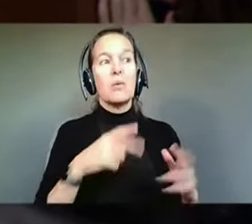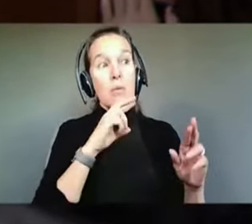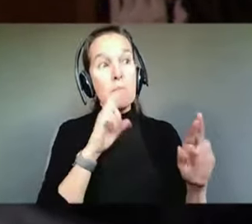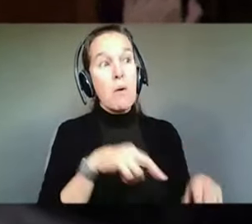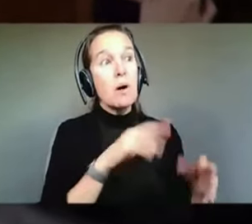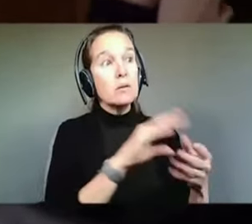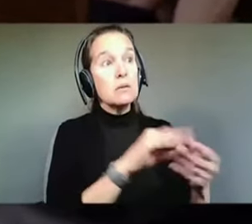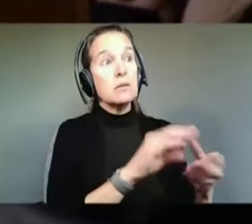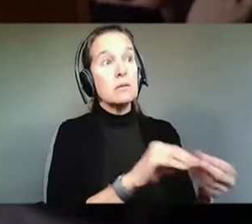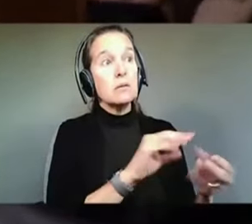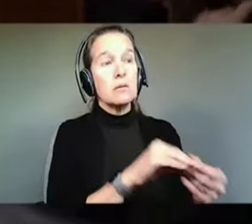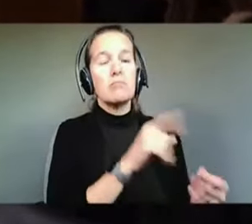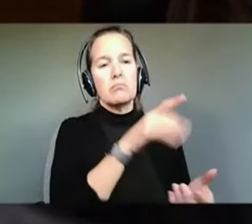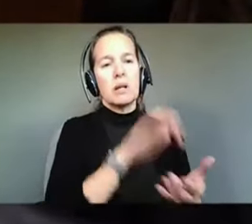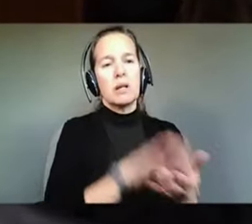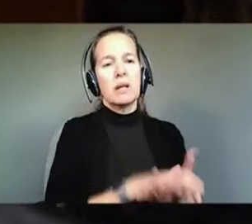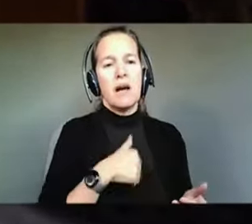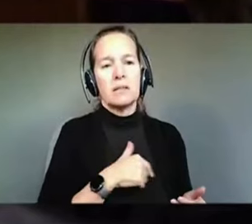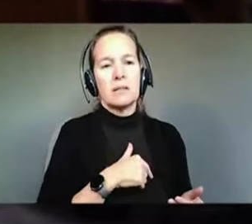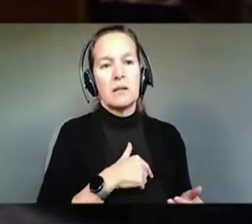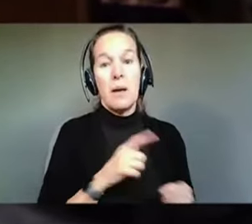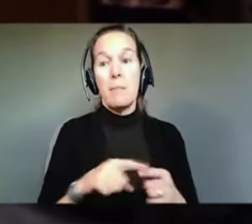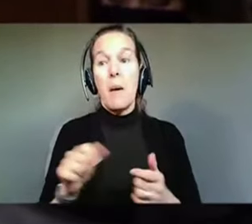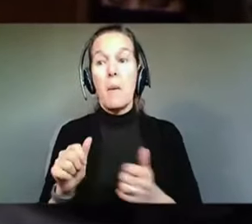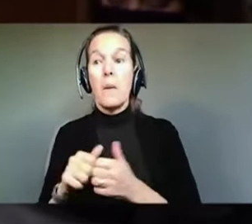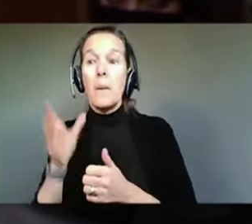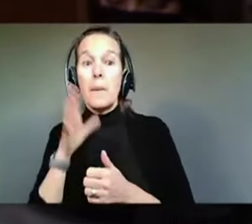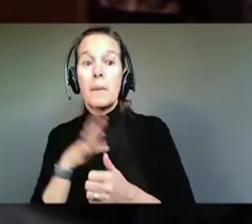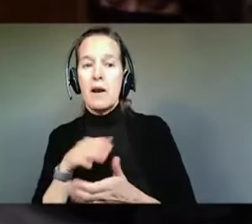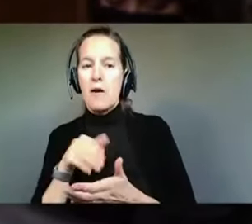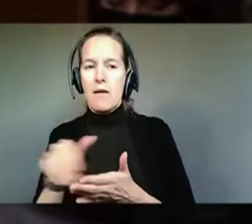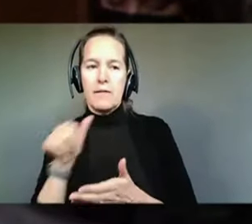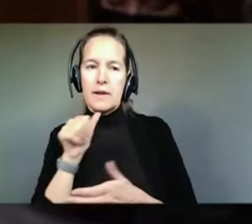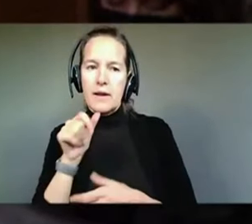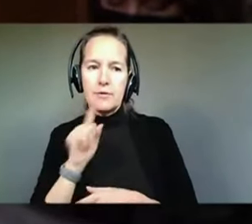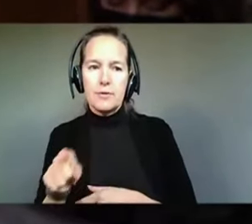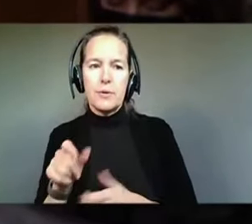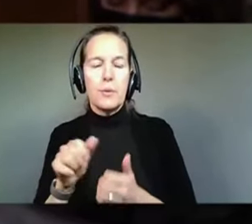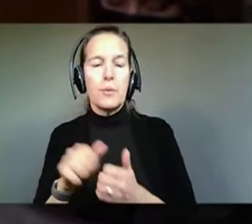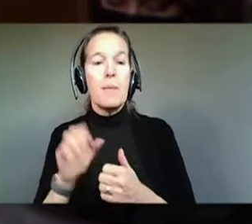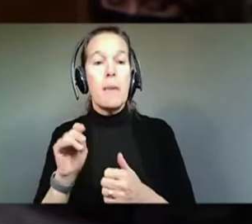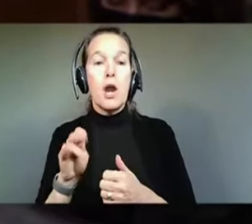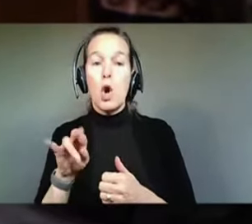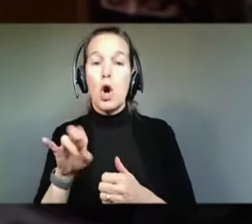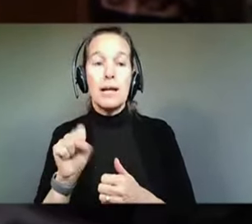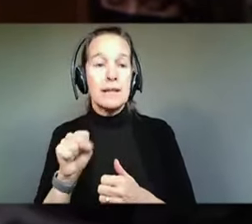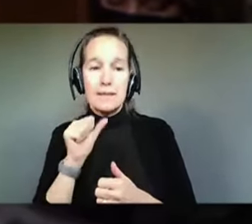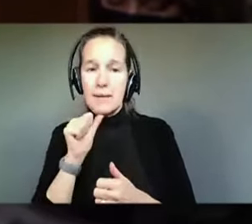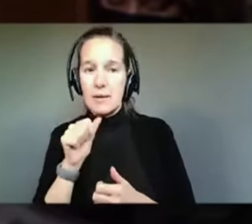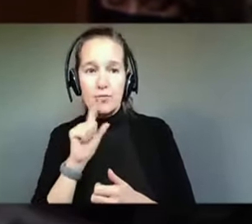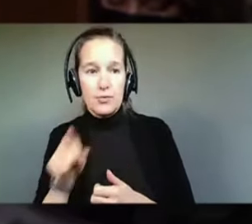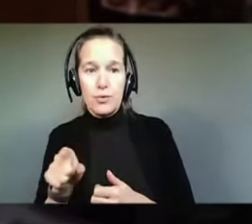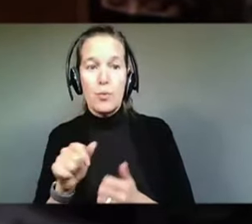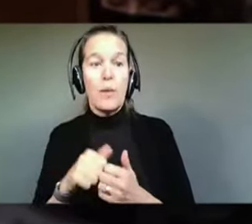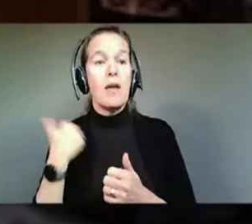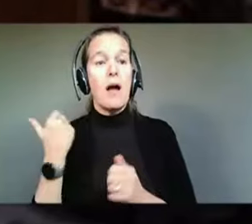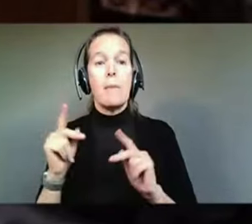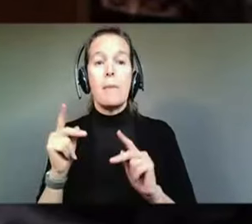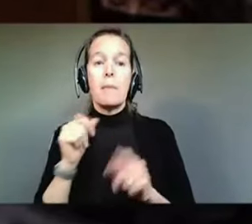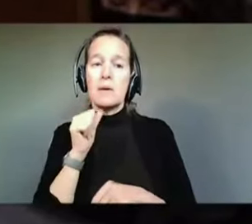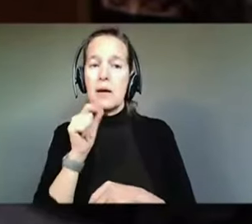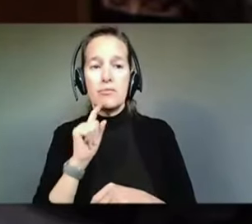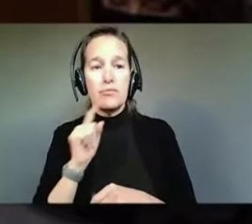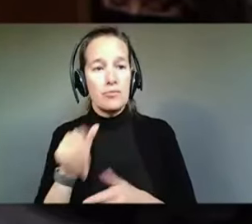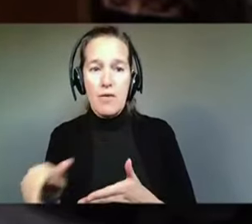so often, with women, that's not the case. With minorities, that's not the case. With young people, it's not the case. We've seen the similar phenomenon in